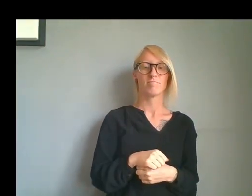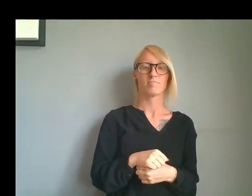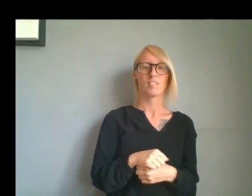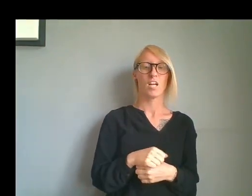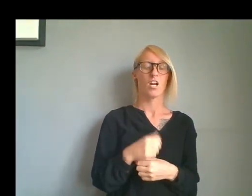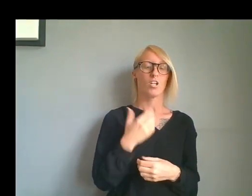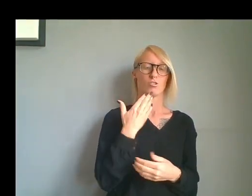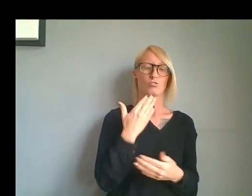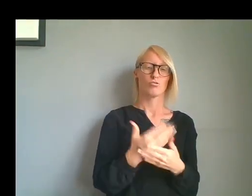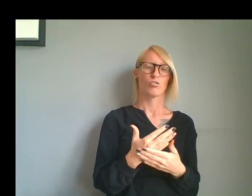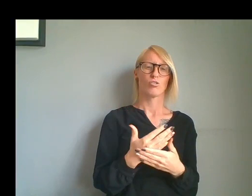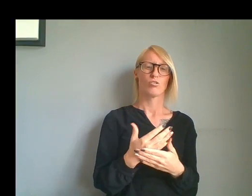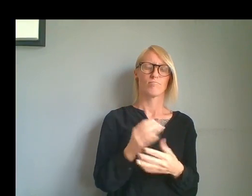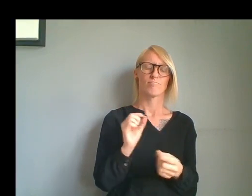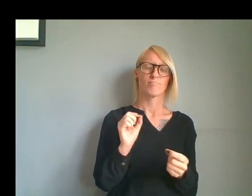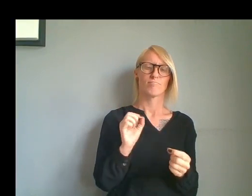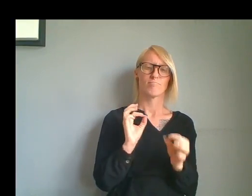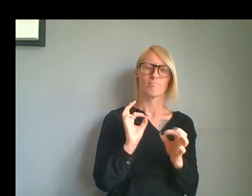Twitter.